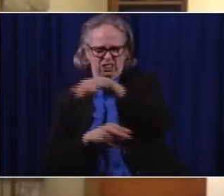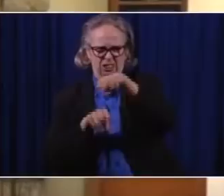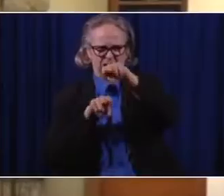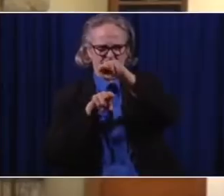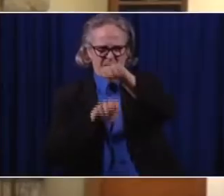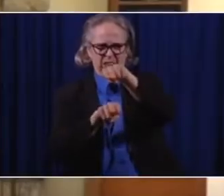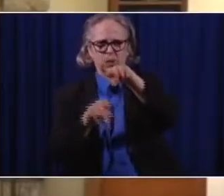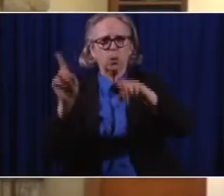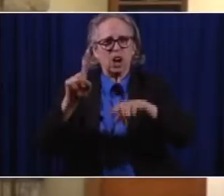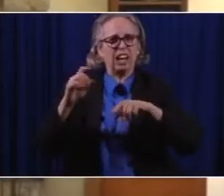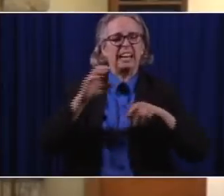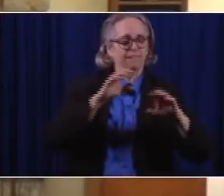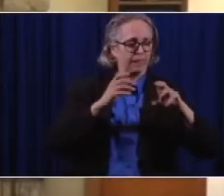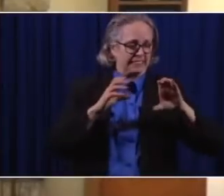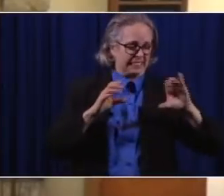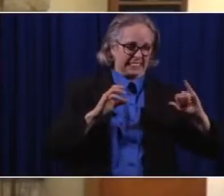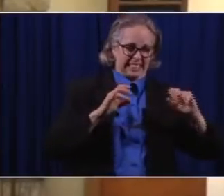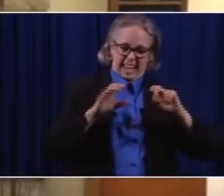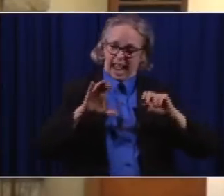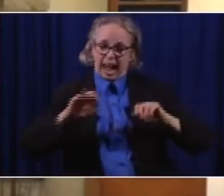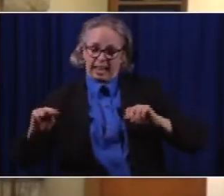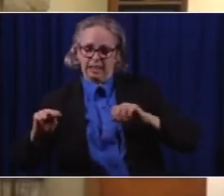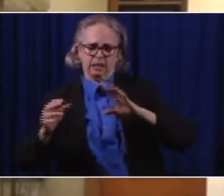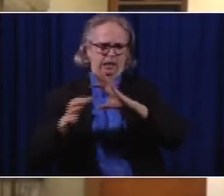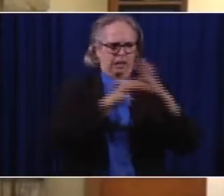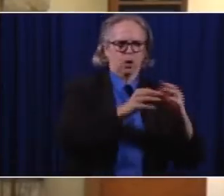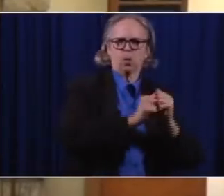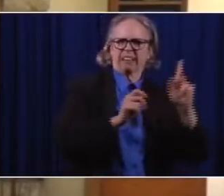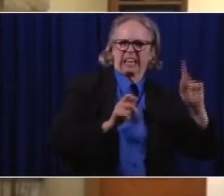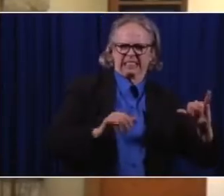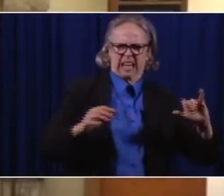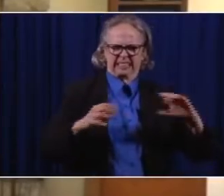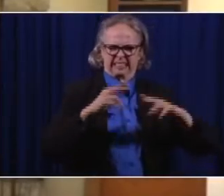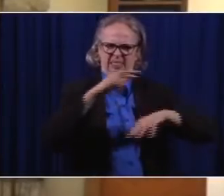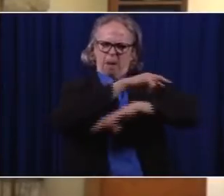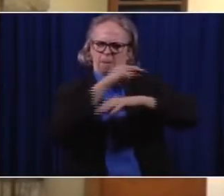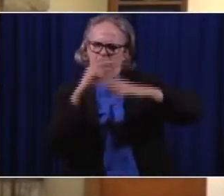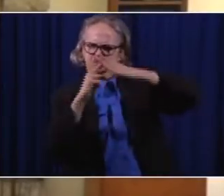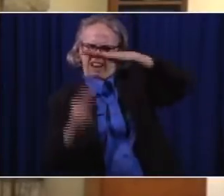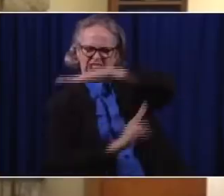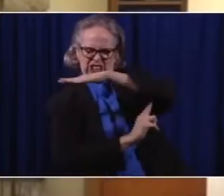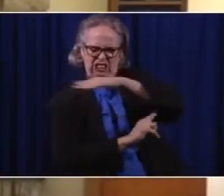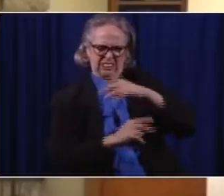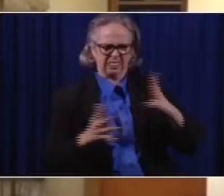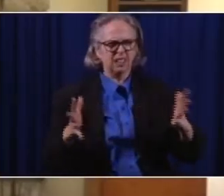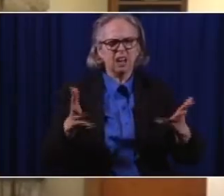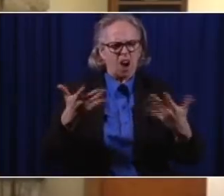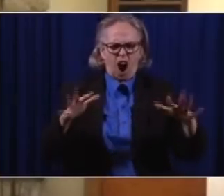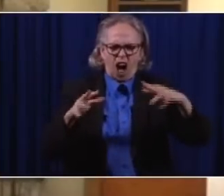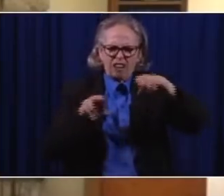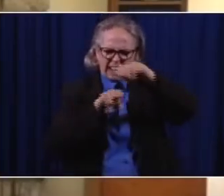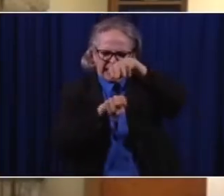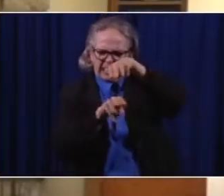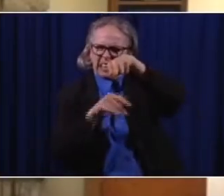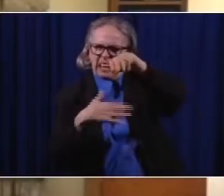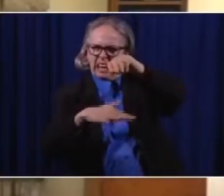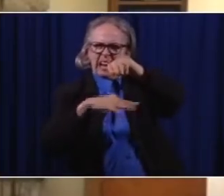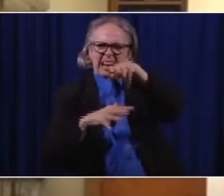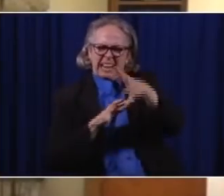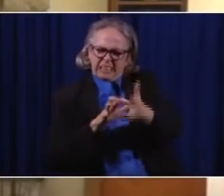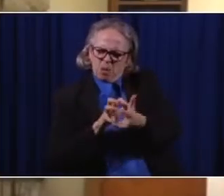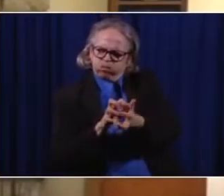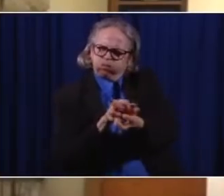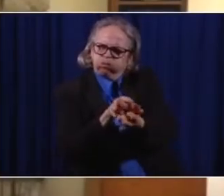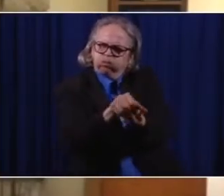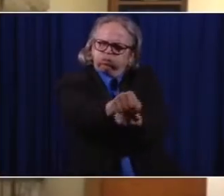Kentucky. Damages from the accident are very severe. The bridge is now closed. Inspectors were